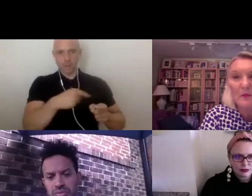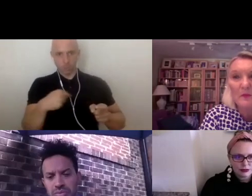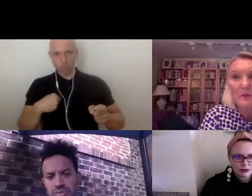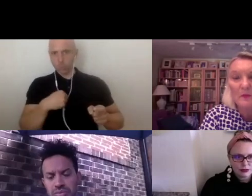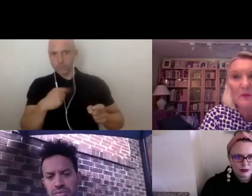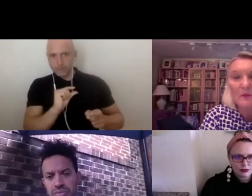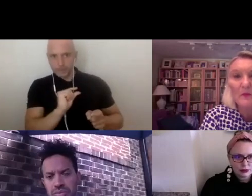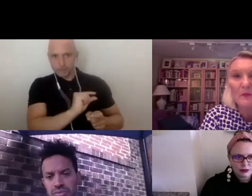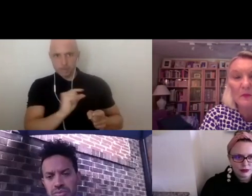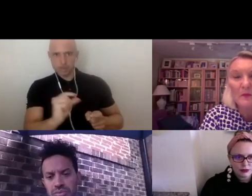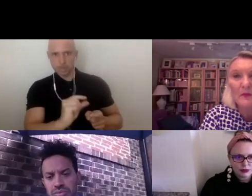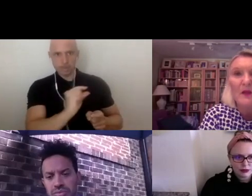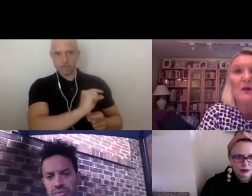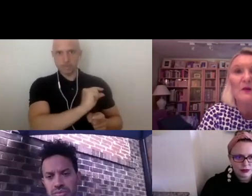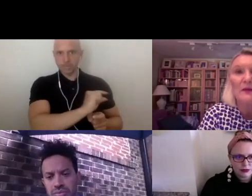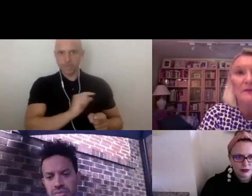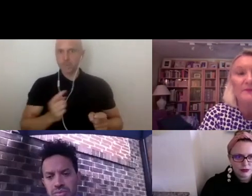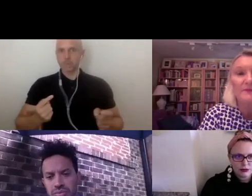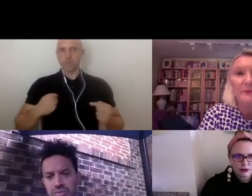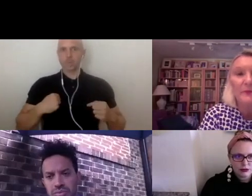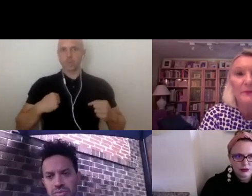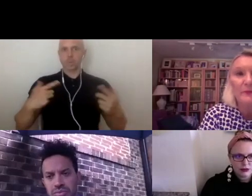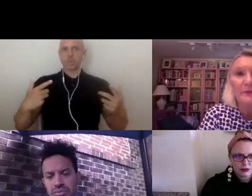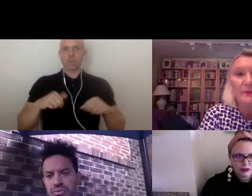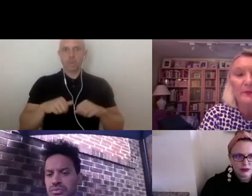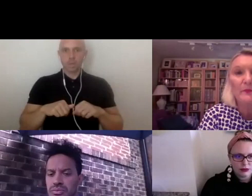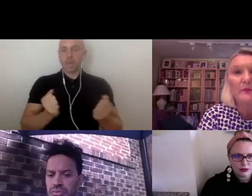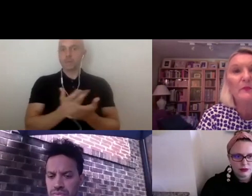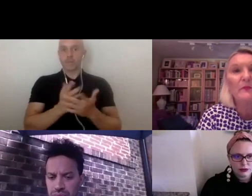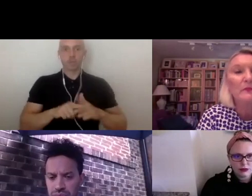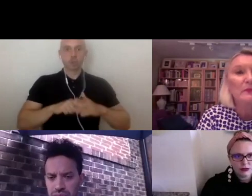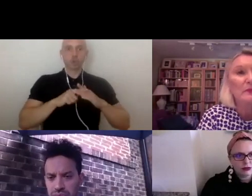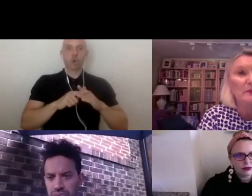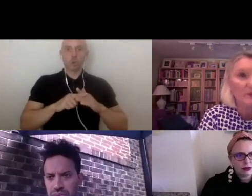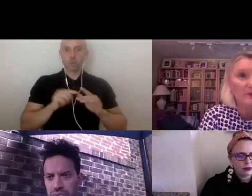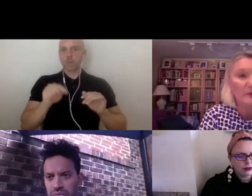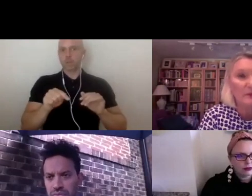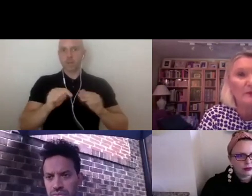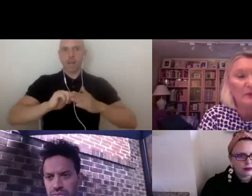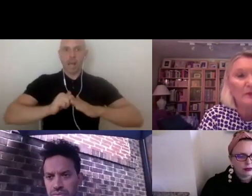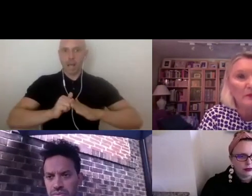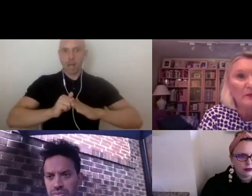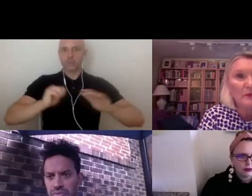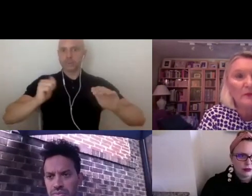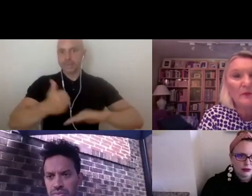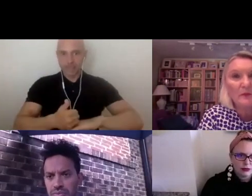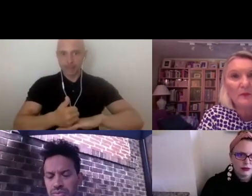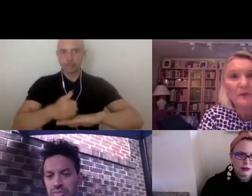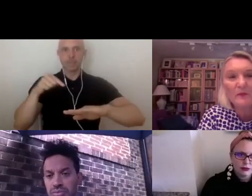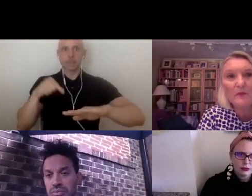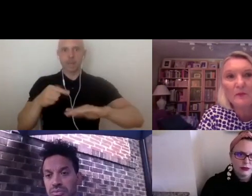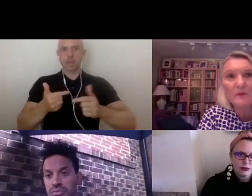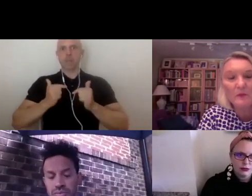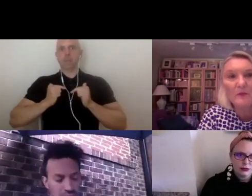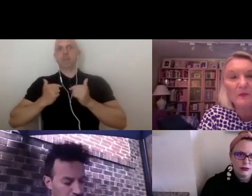lot of companies from doing anything. Right. I think that collaborative side on your end, with some collaboration on our end,